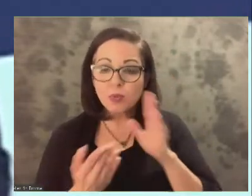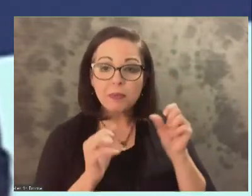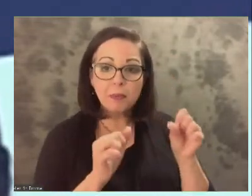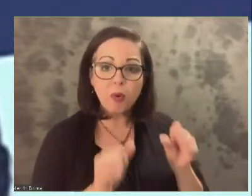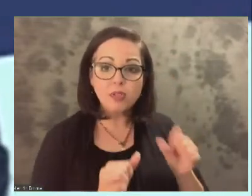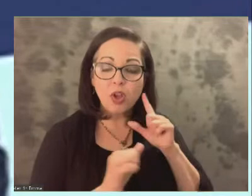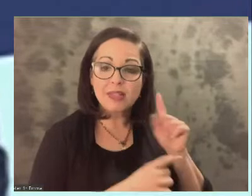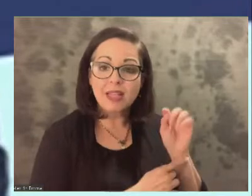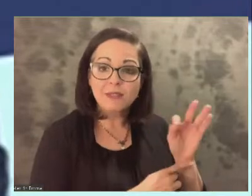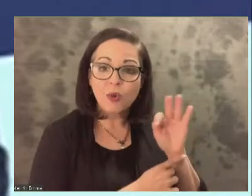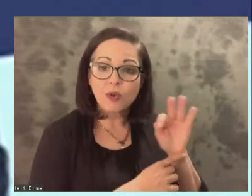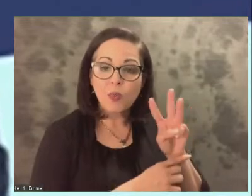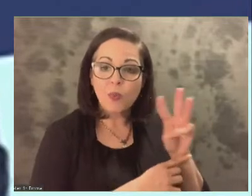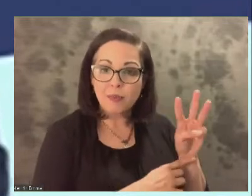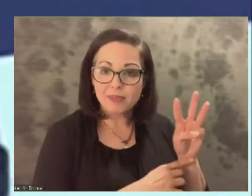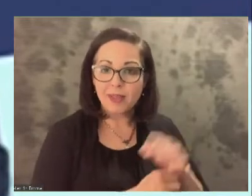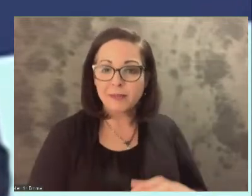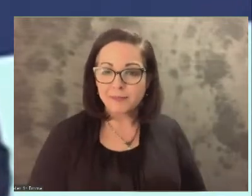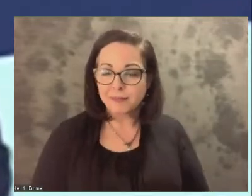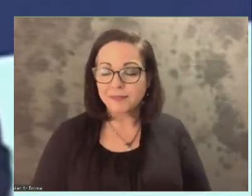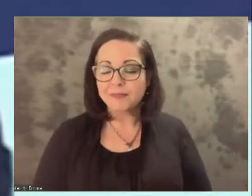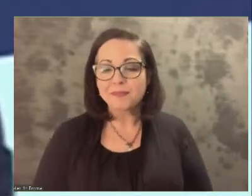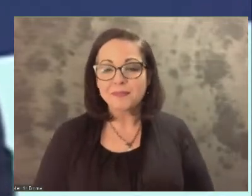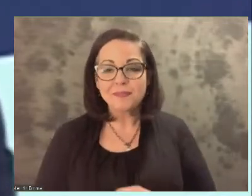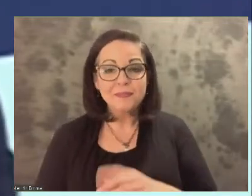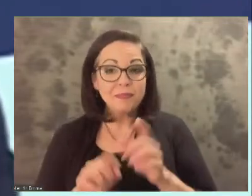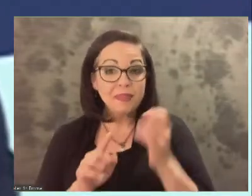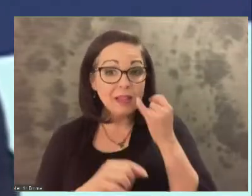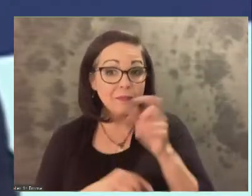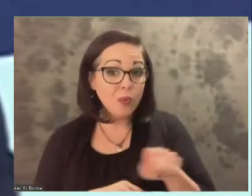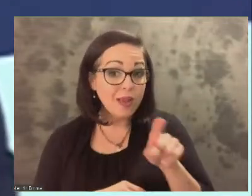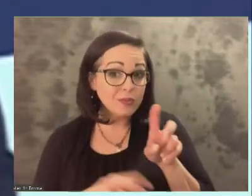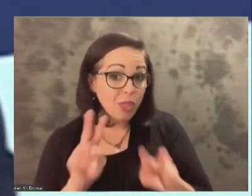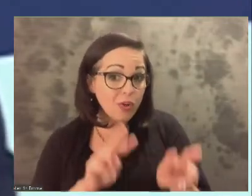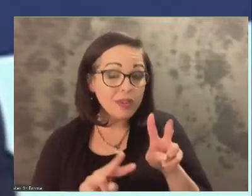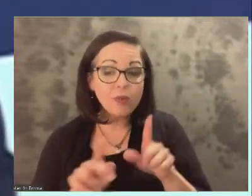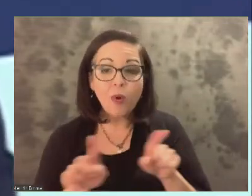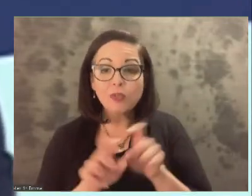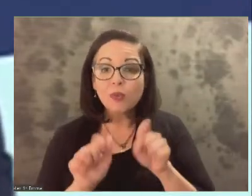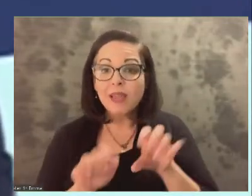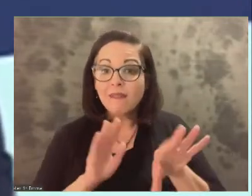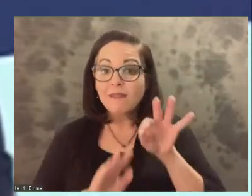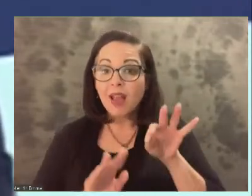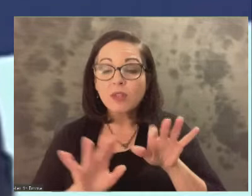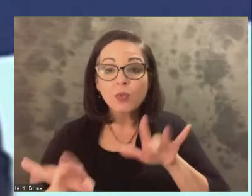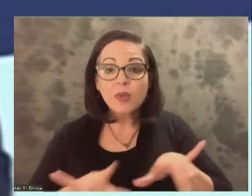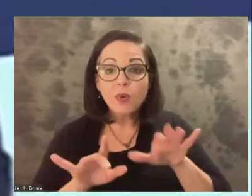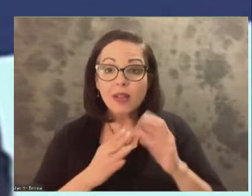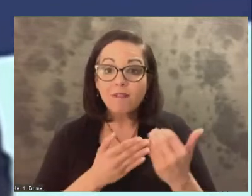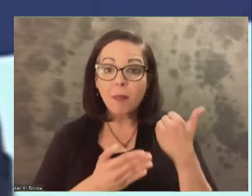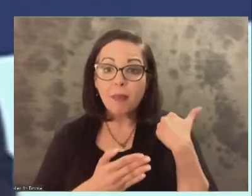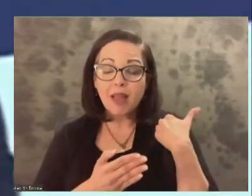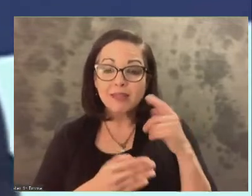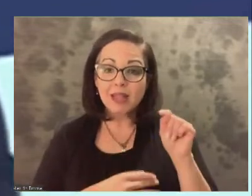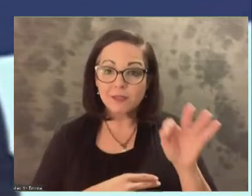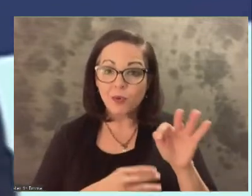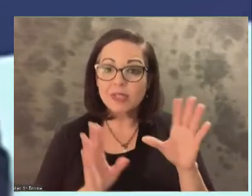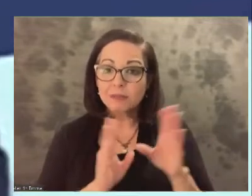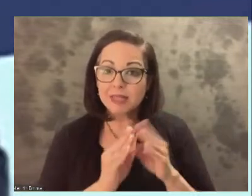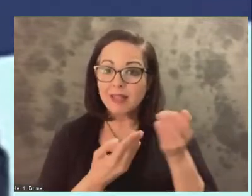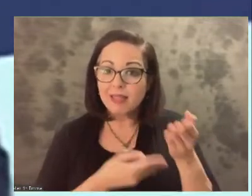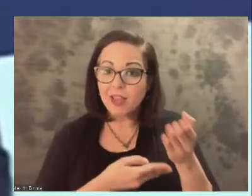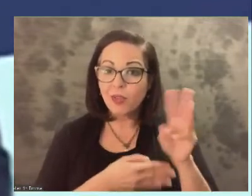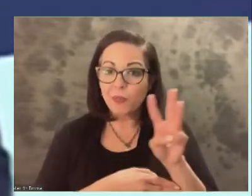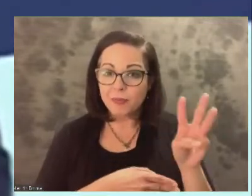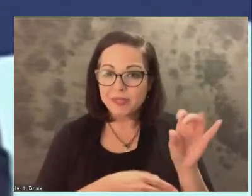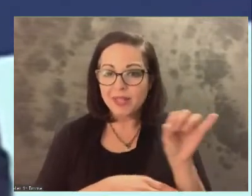force website. If you're looking, you can also find the recordings and minutes of past task force meetings there at the